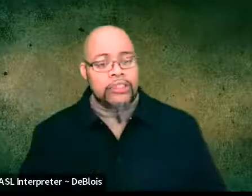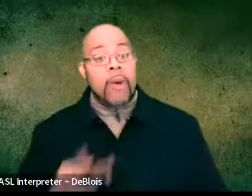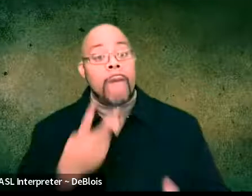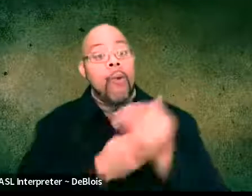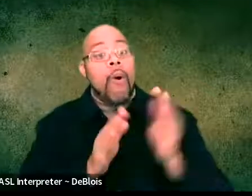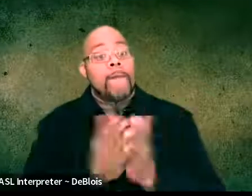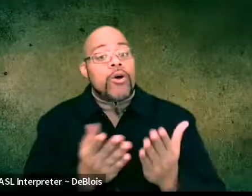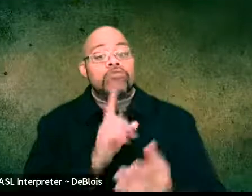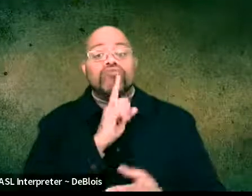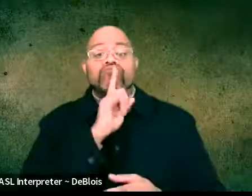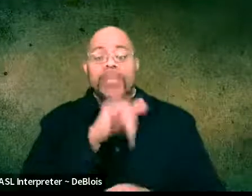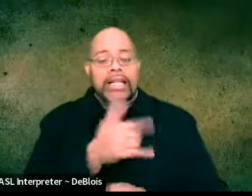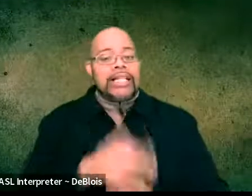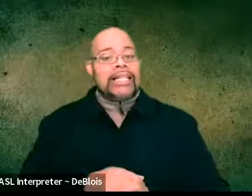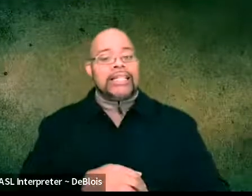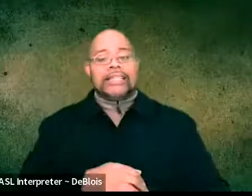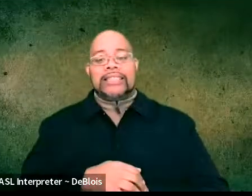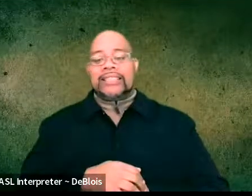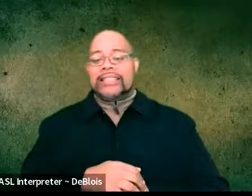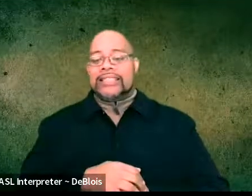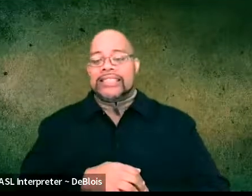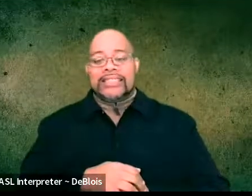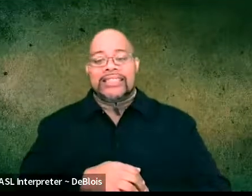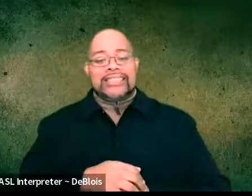really just just